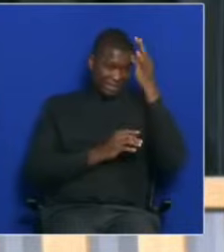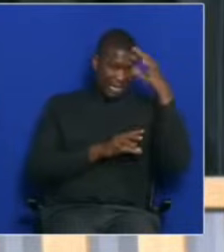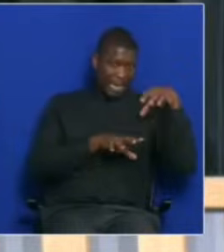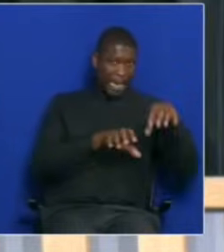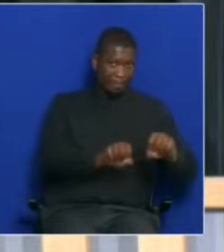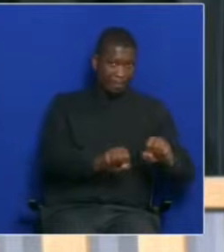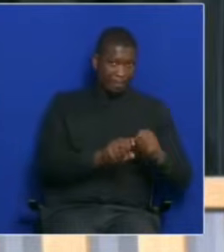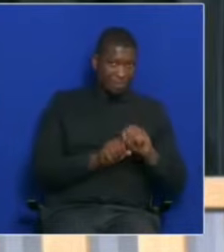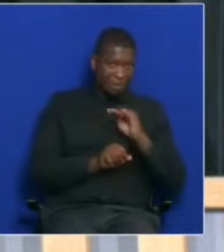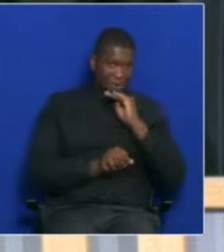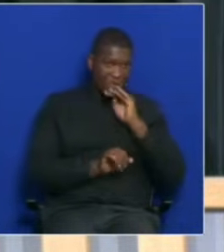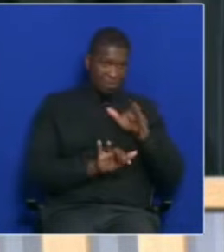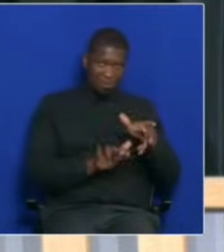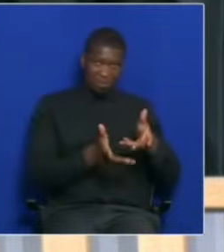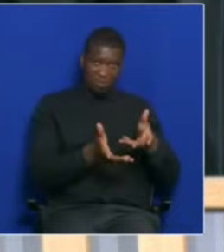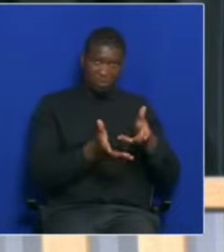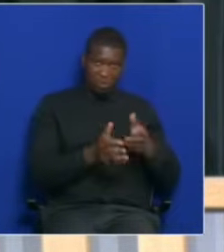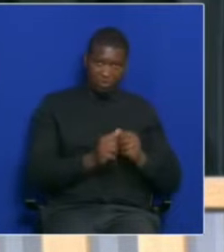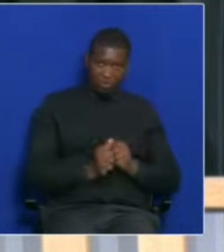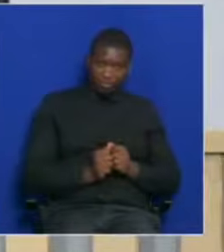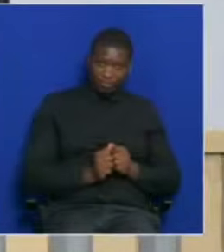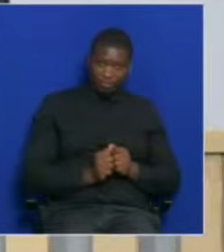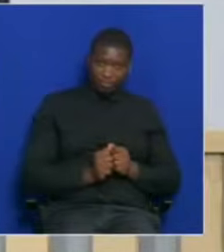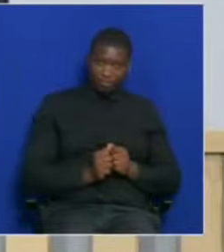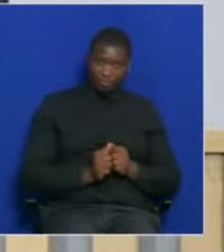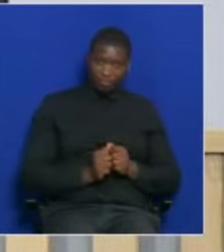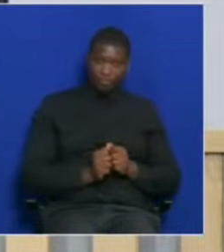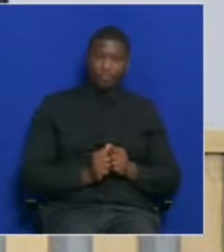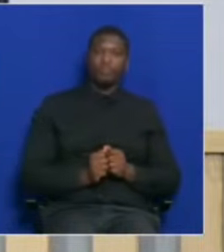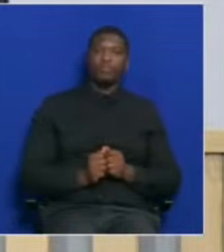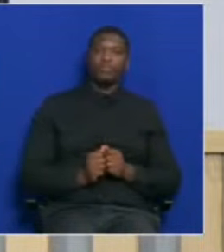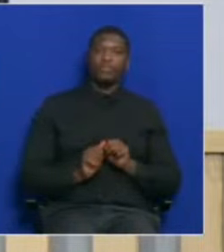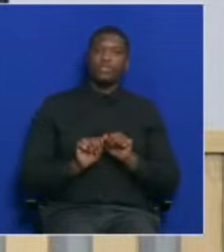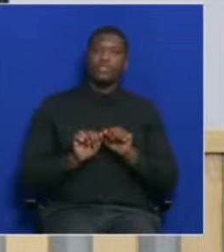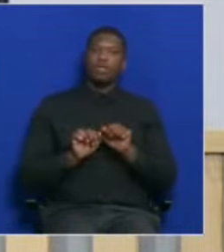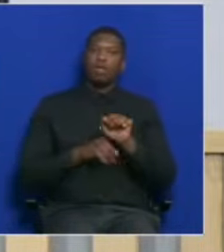when you say they traversed those issues? Yes, Commissioner. So,